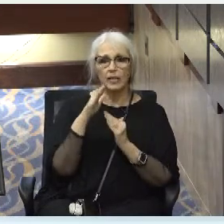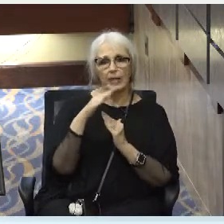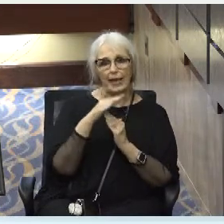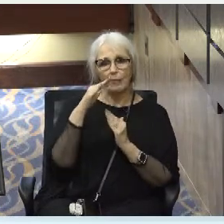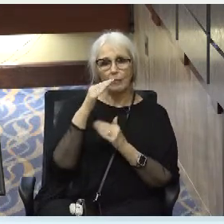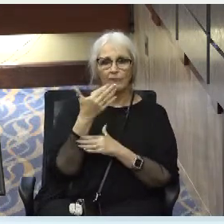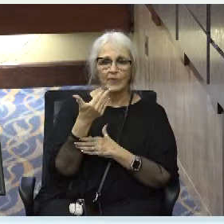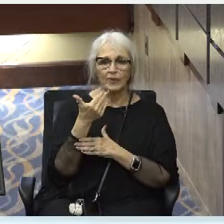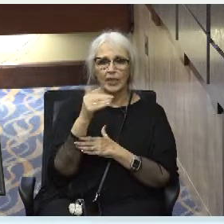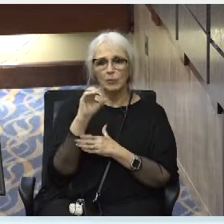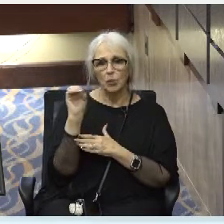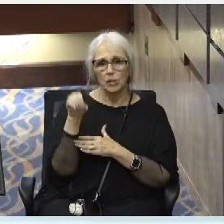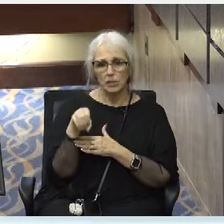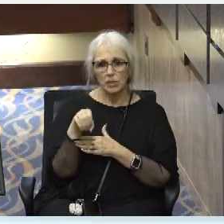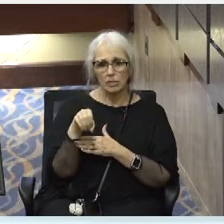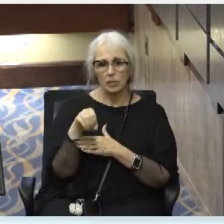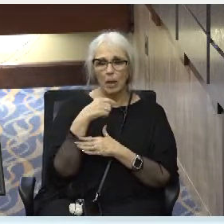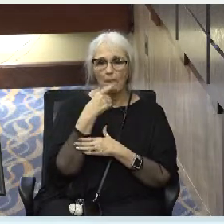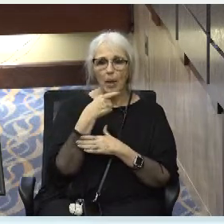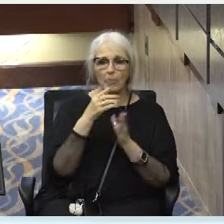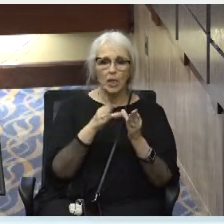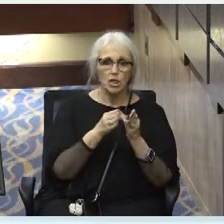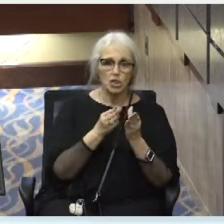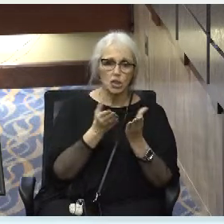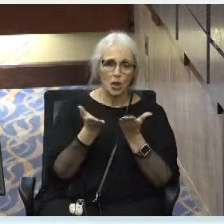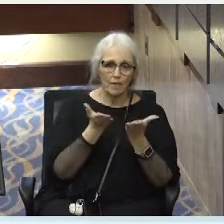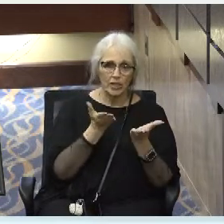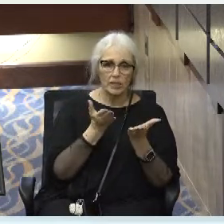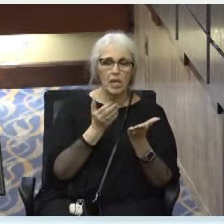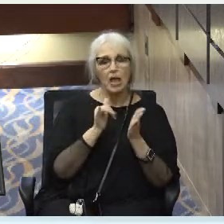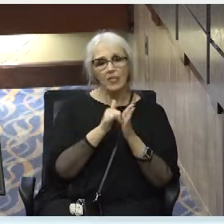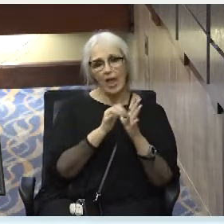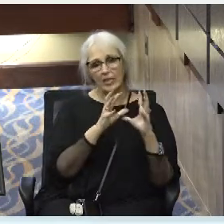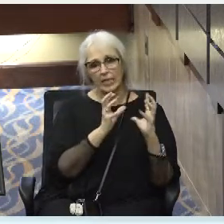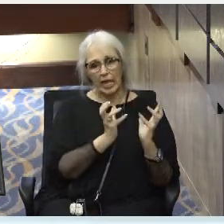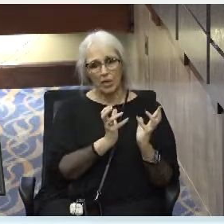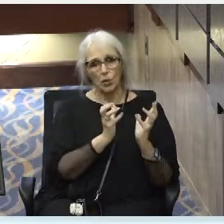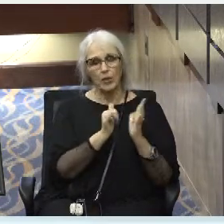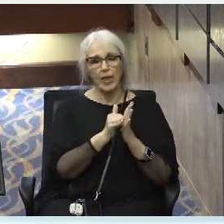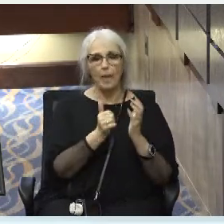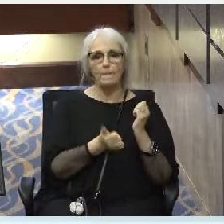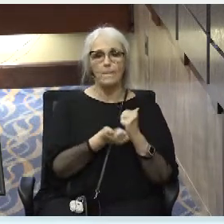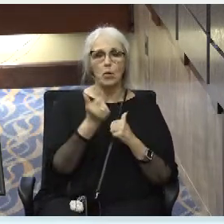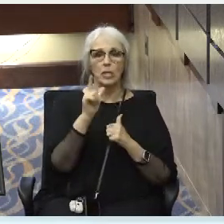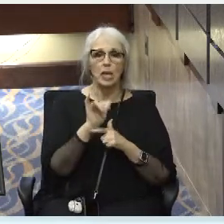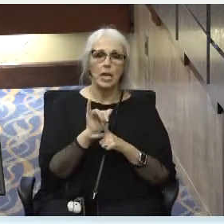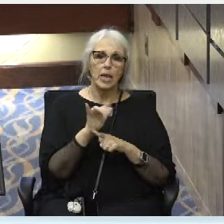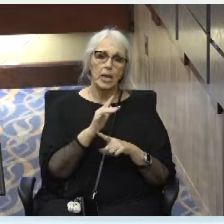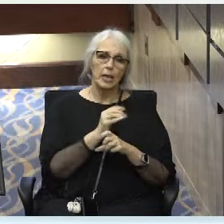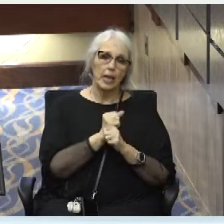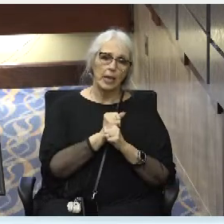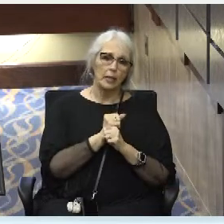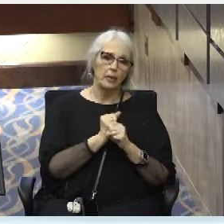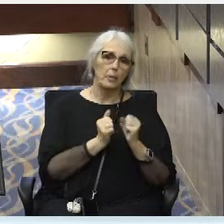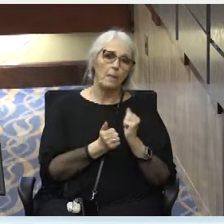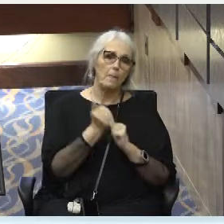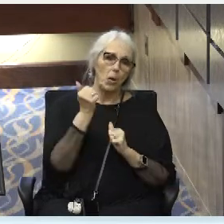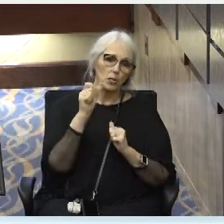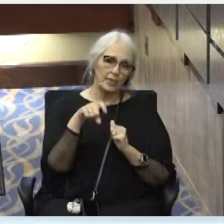15%. Public service is the category in which we typically receive the largest number of requests for